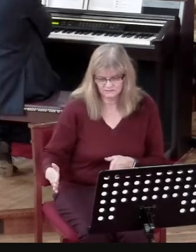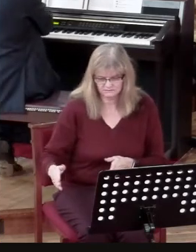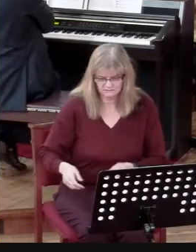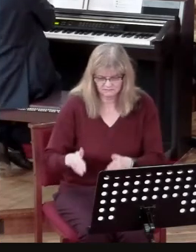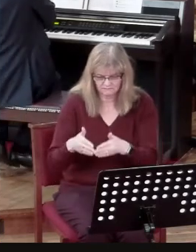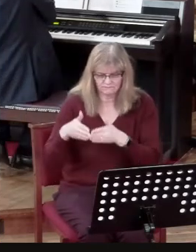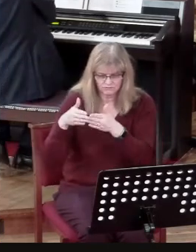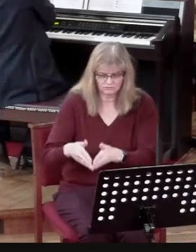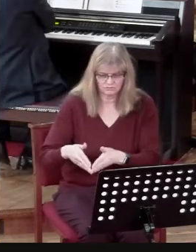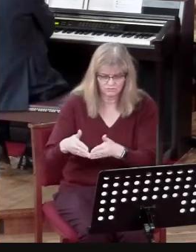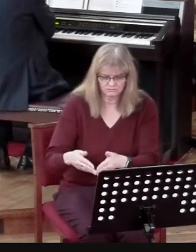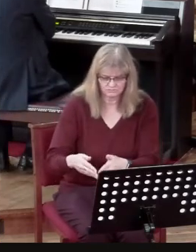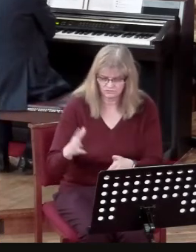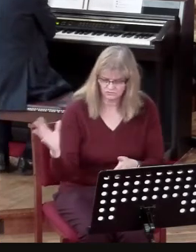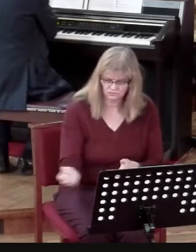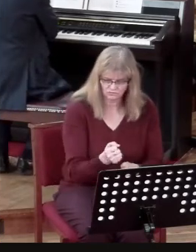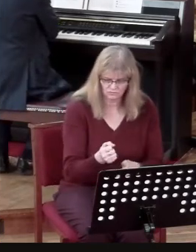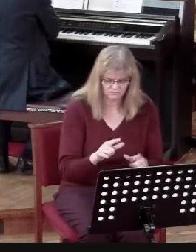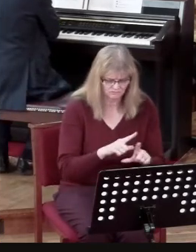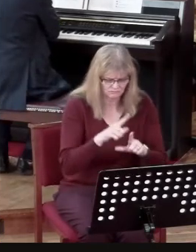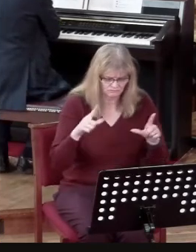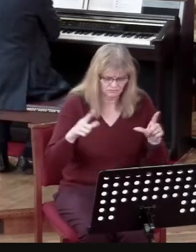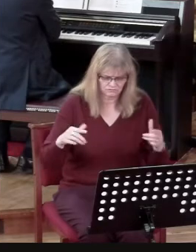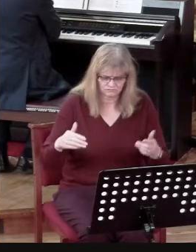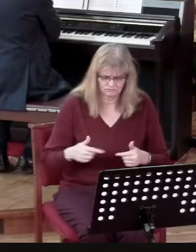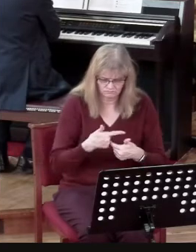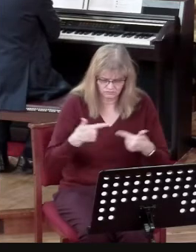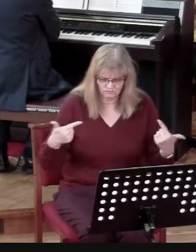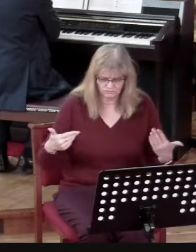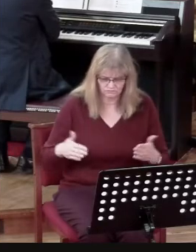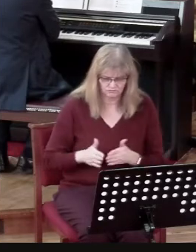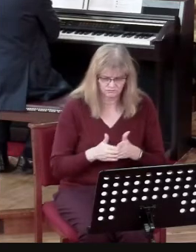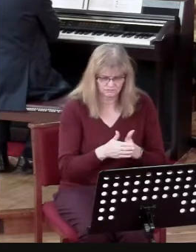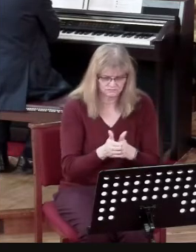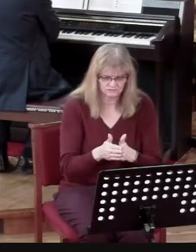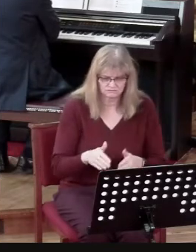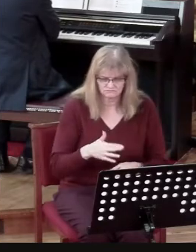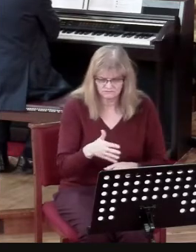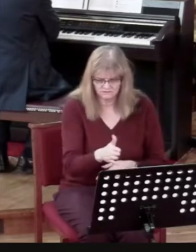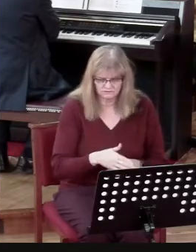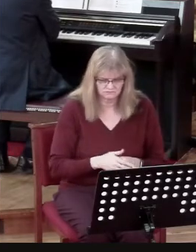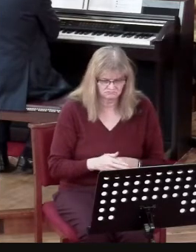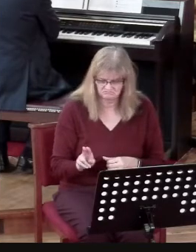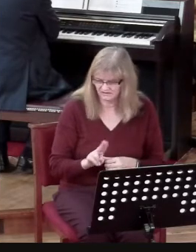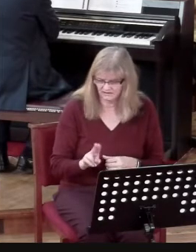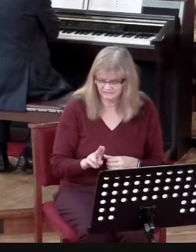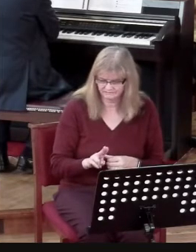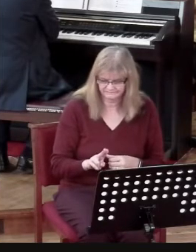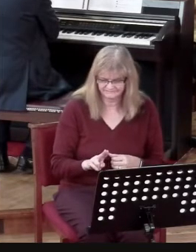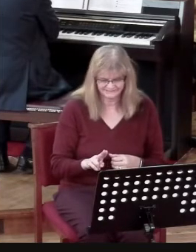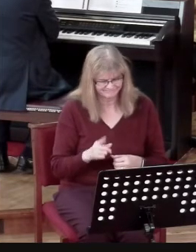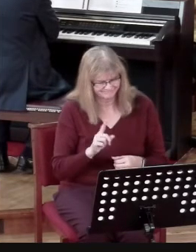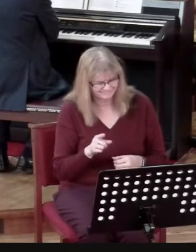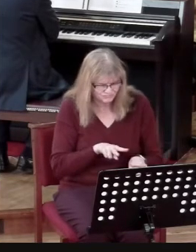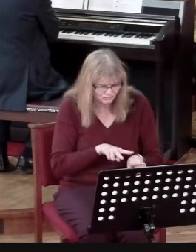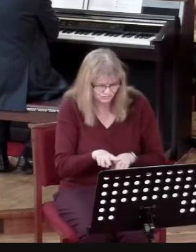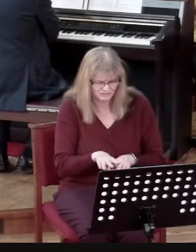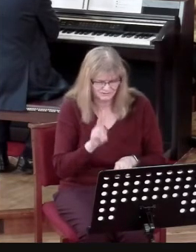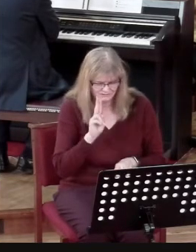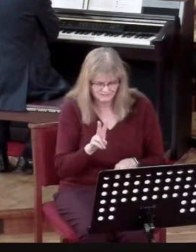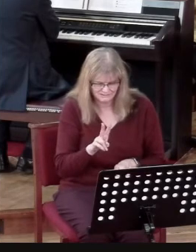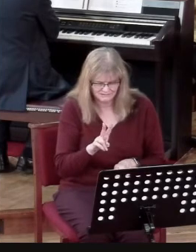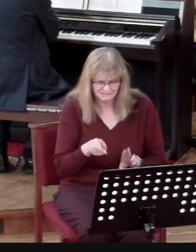some. When they did, they were unable to haul the net in because of the large number of fish. Then the disciple whom Jesus loved